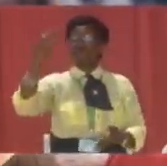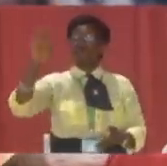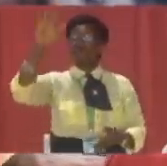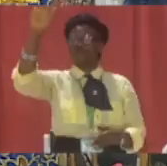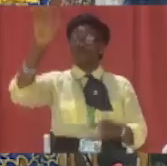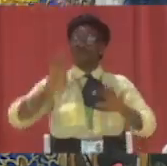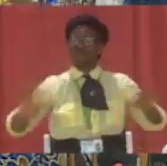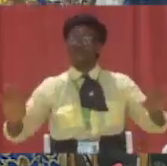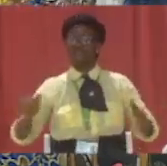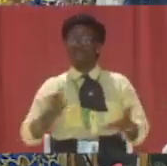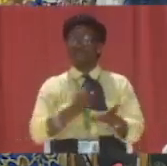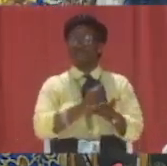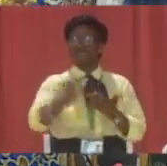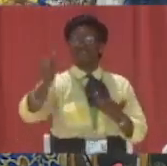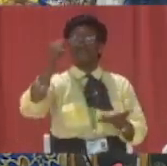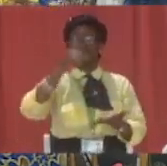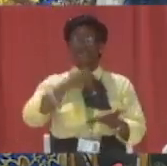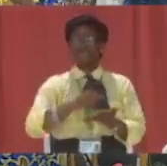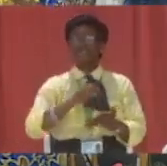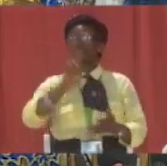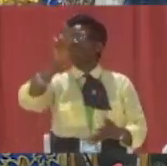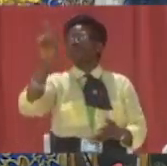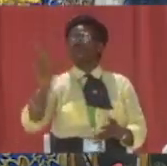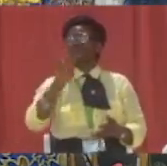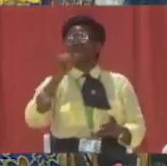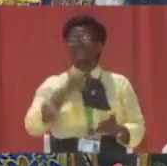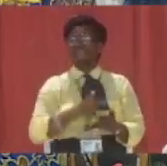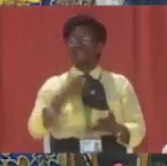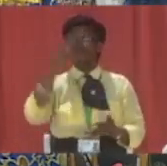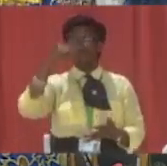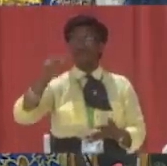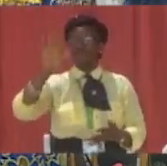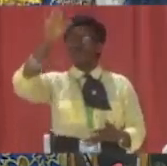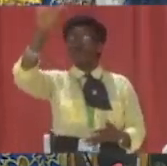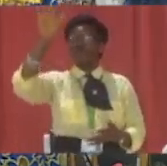Sanctify it. Use it for your glory.